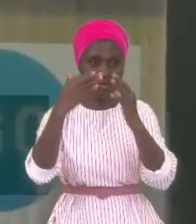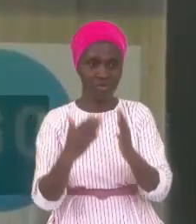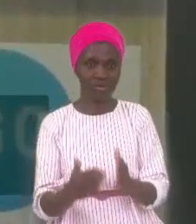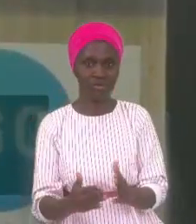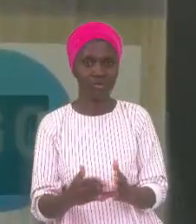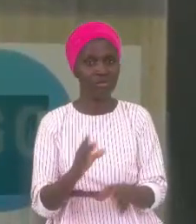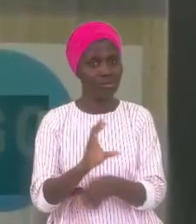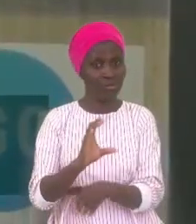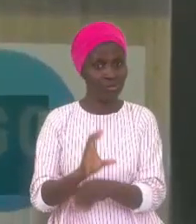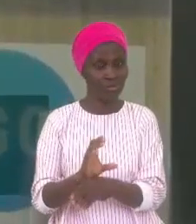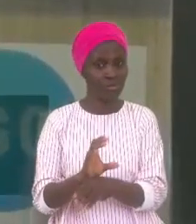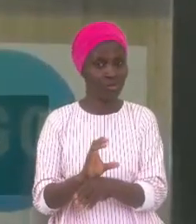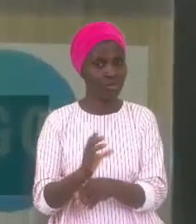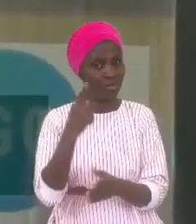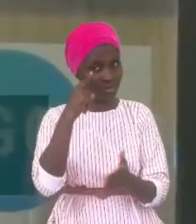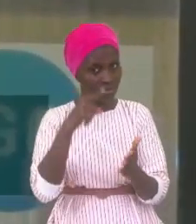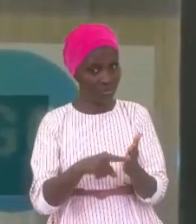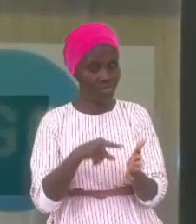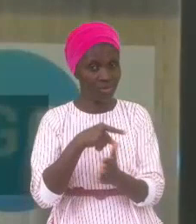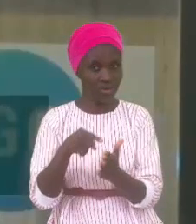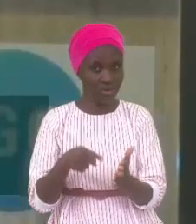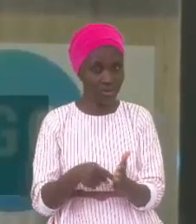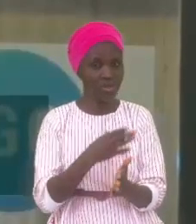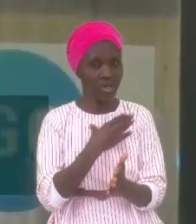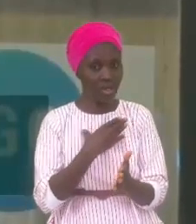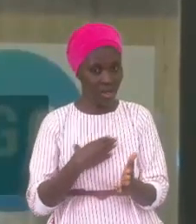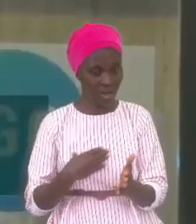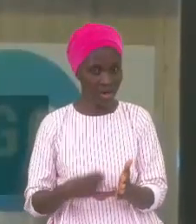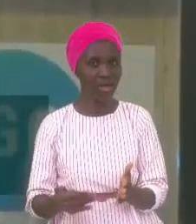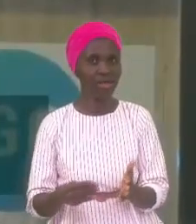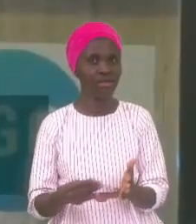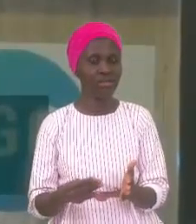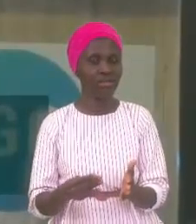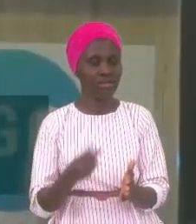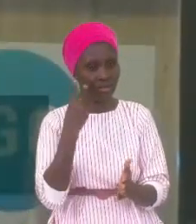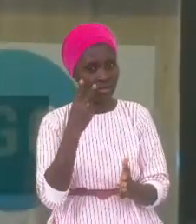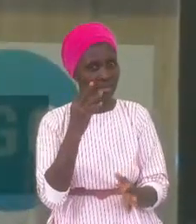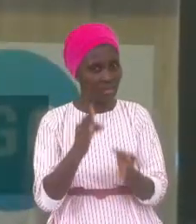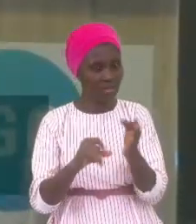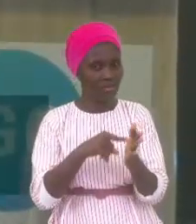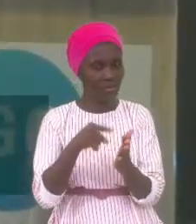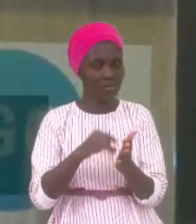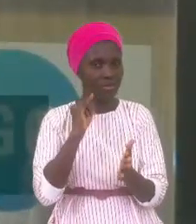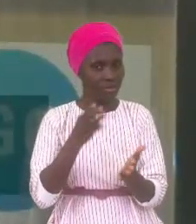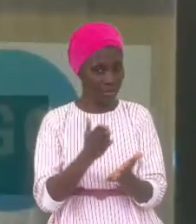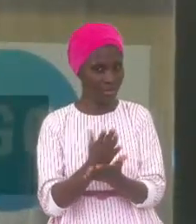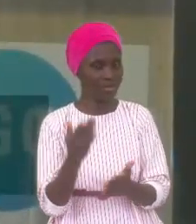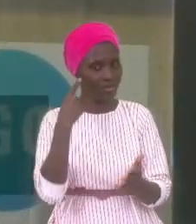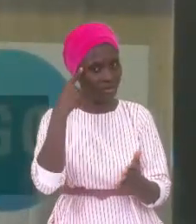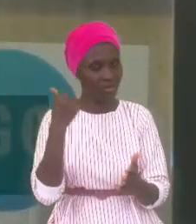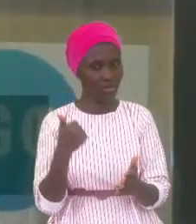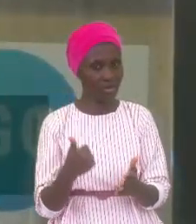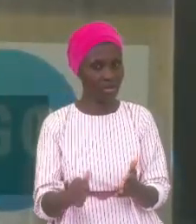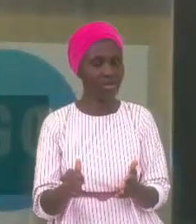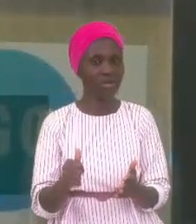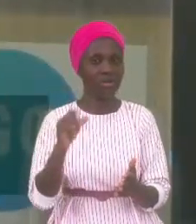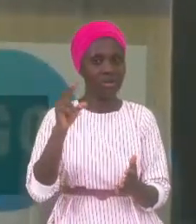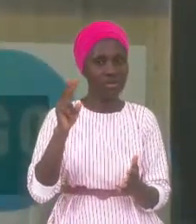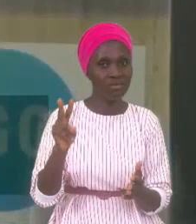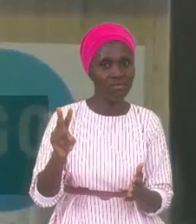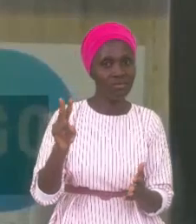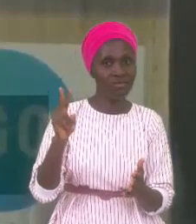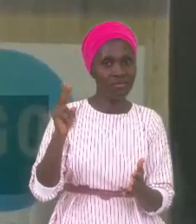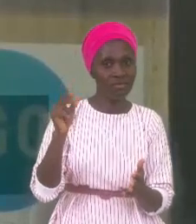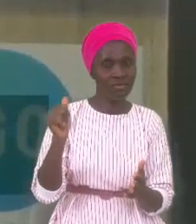this. Is this the right thing for the vineyard to produce? He says, judge, I pray you, betwixt